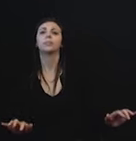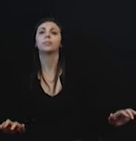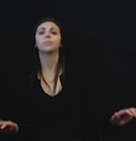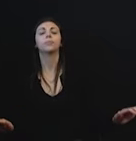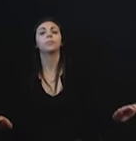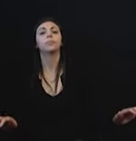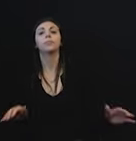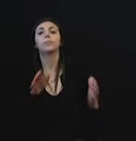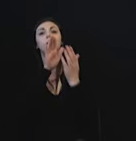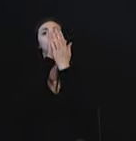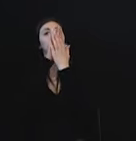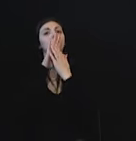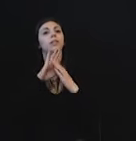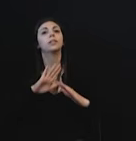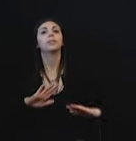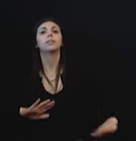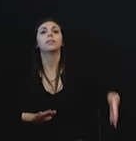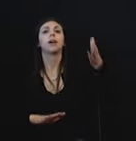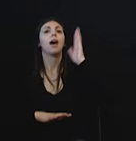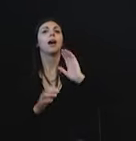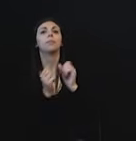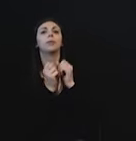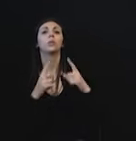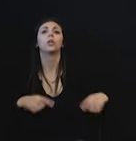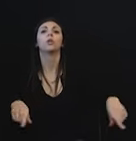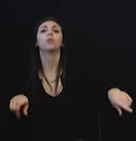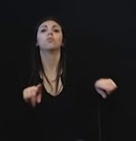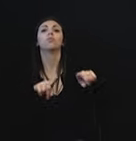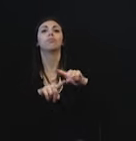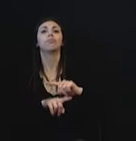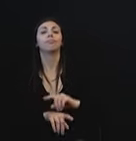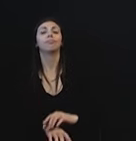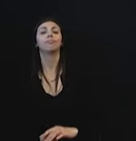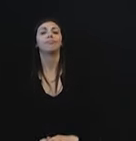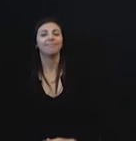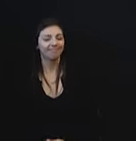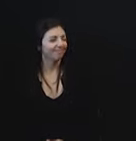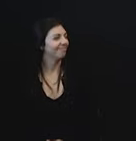peace of God be with you. Go in peace.